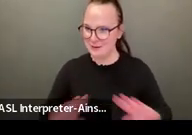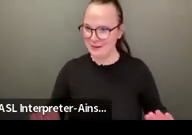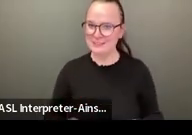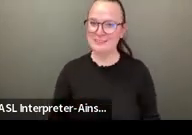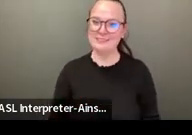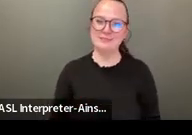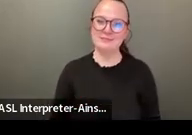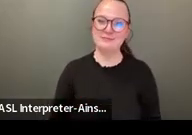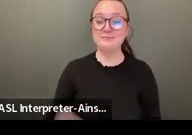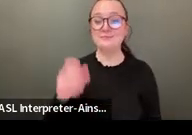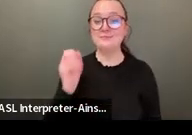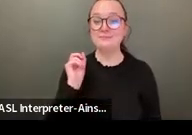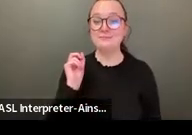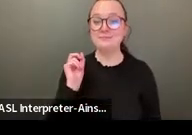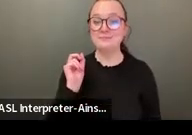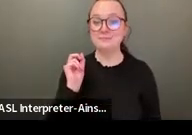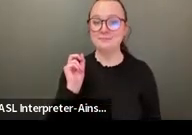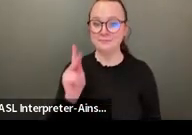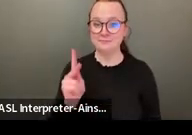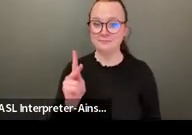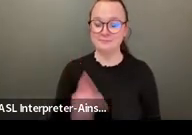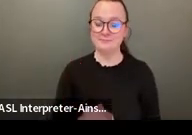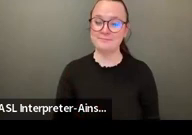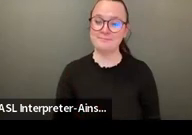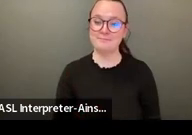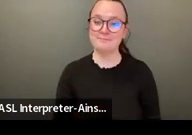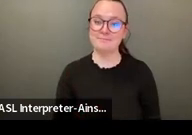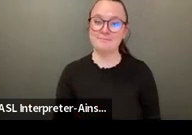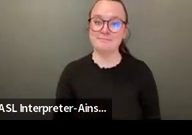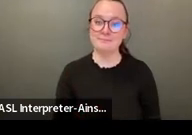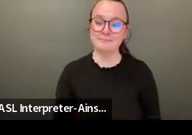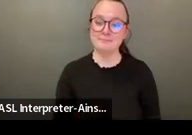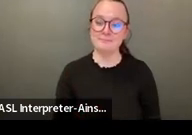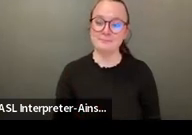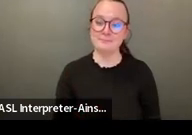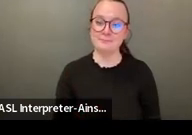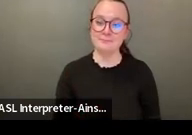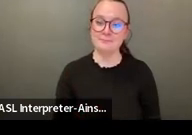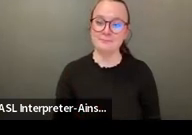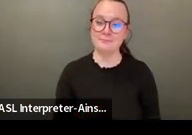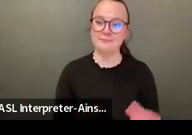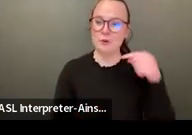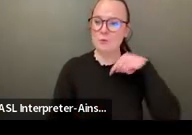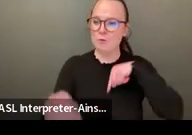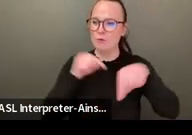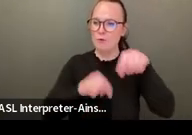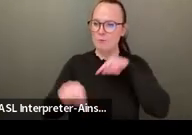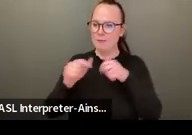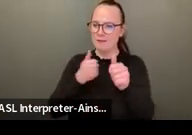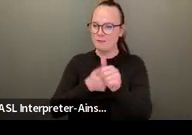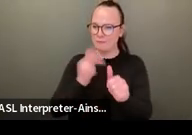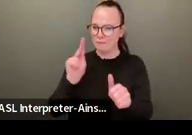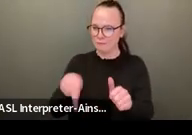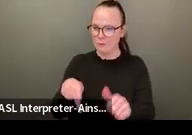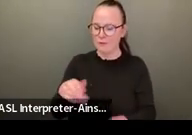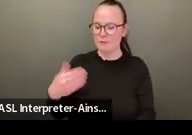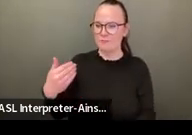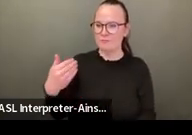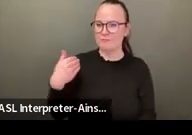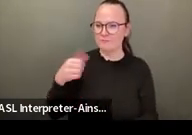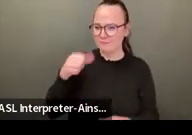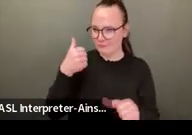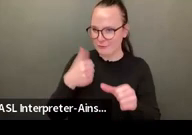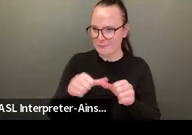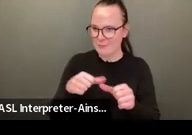All right. So just to kind of go back and follow up, at the beginning, we asked you to share something that you